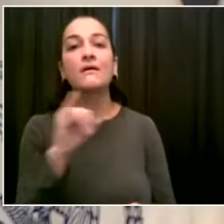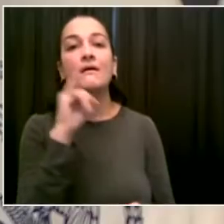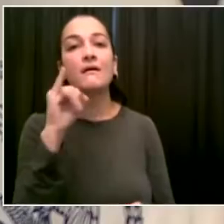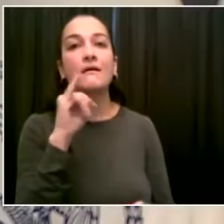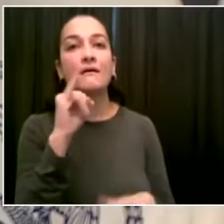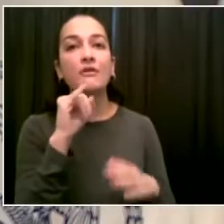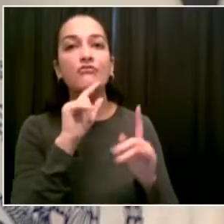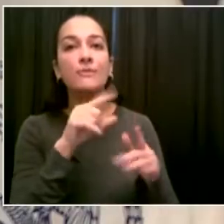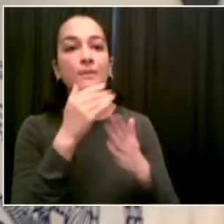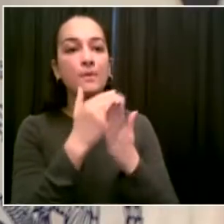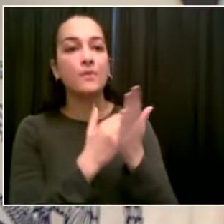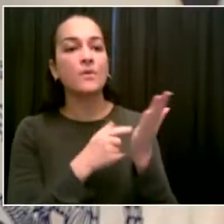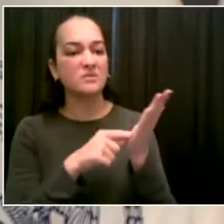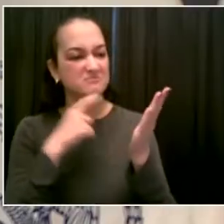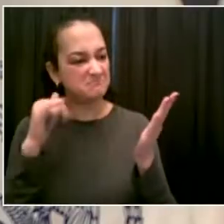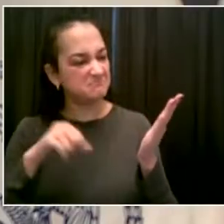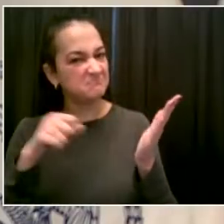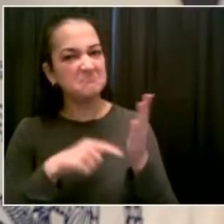examples, and,